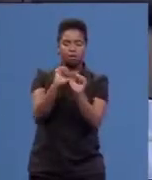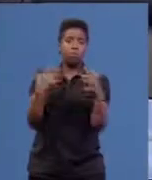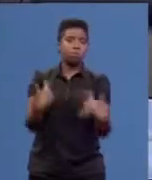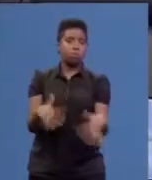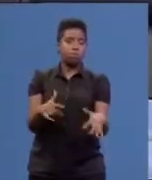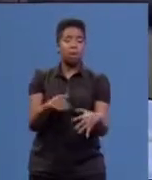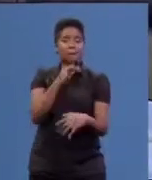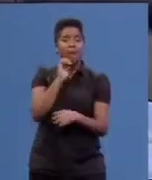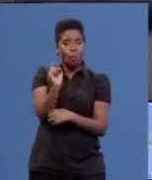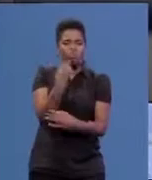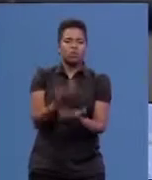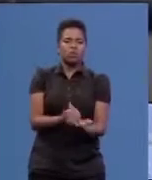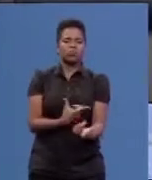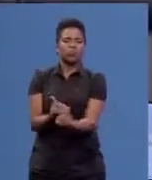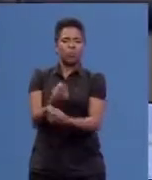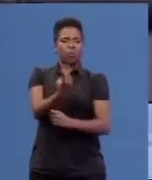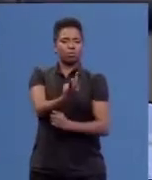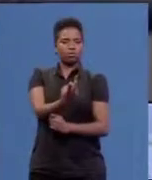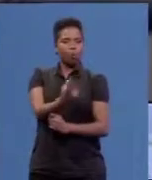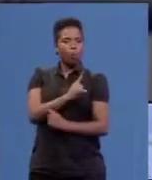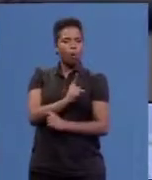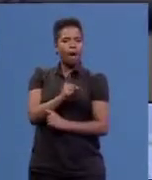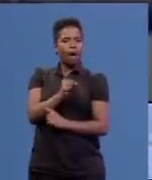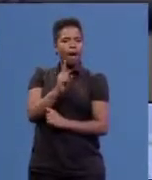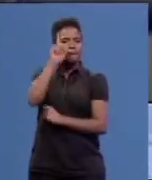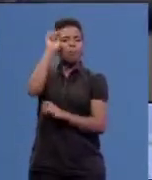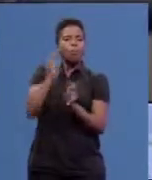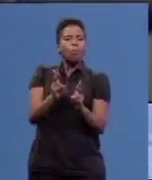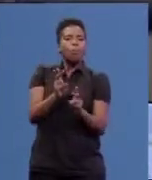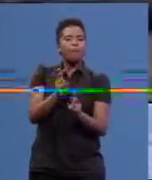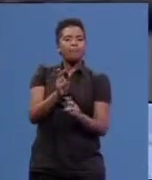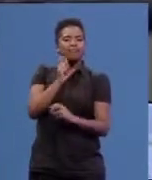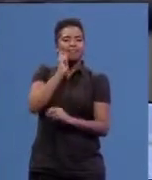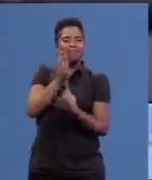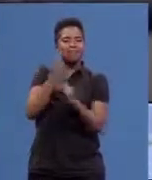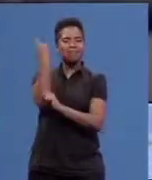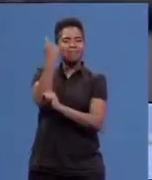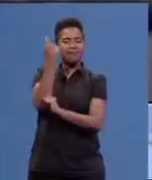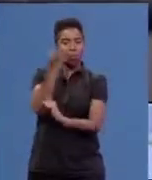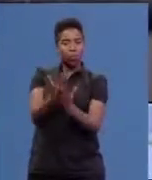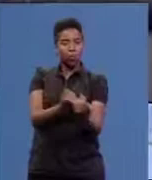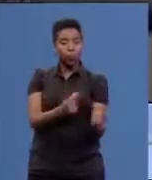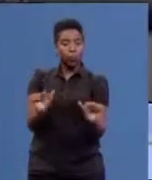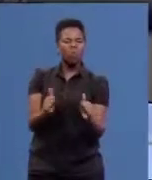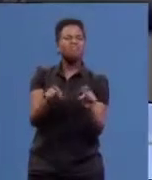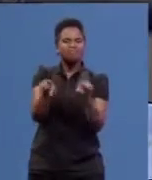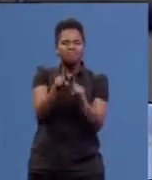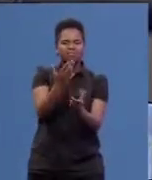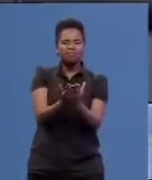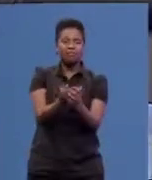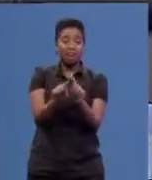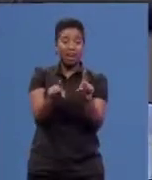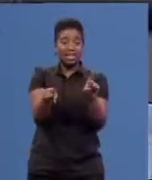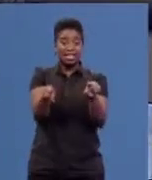think about, okay, without feeling defeated, what can we do as South Africans? I think part of the difficulty of people not wanting to talk about, I saw on